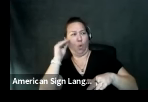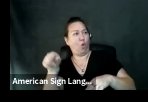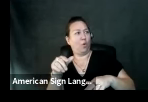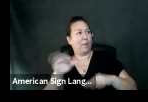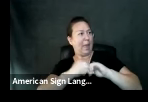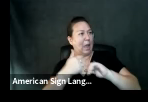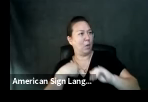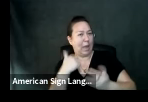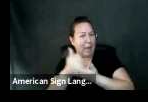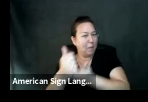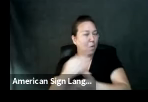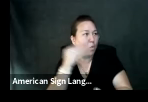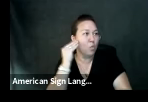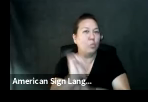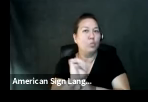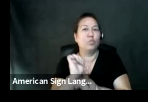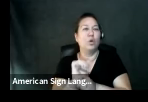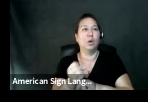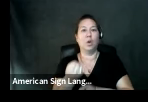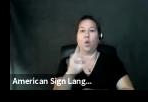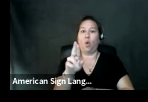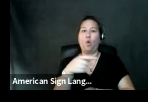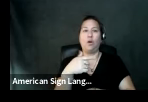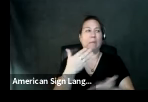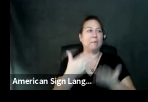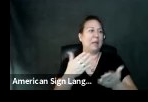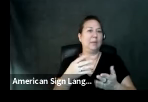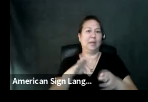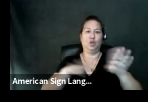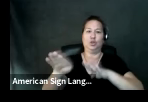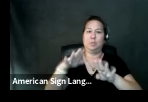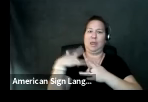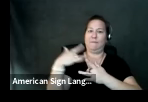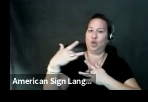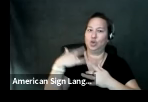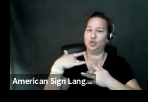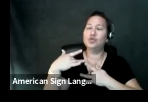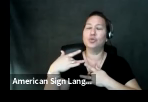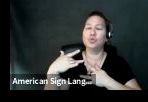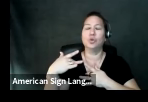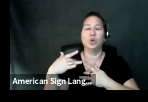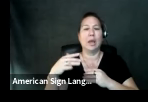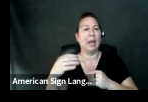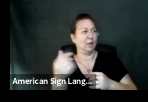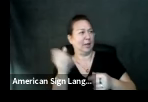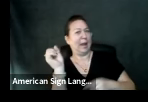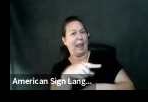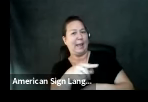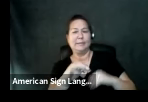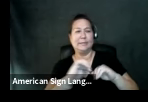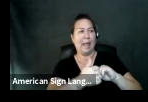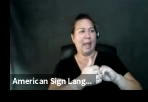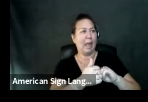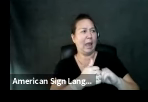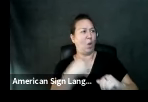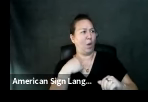or maybe if, there's some behavior concerns, you can ask for behavioral